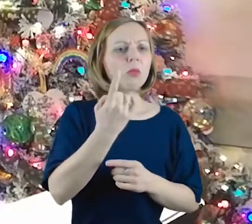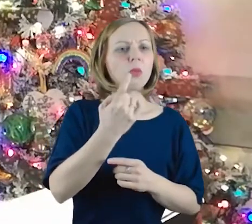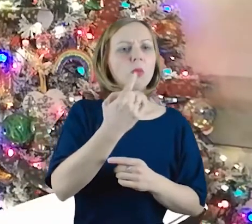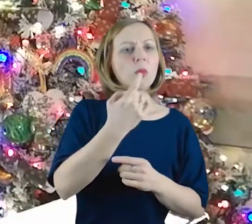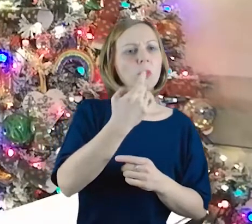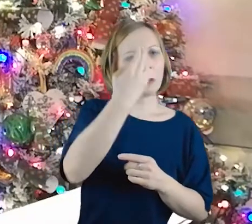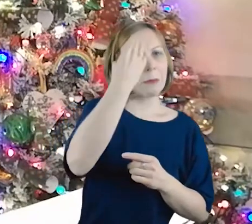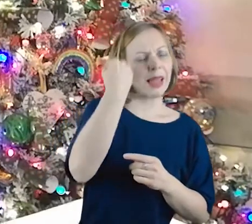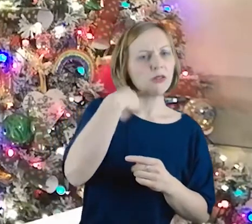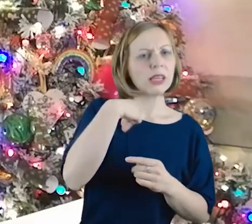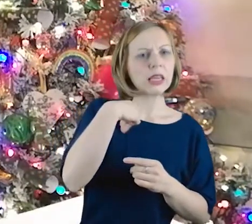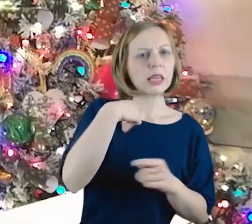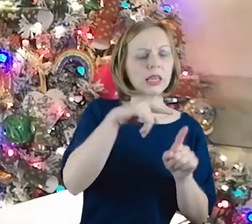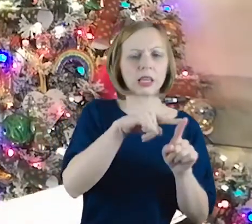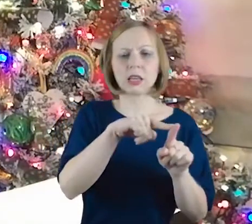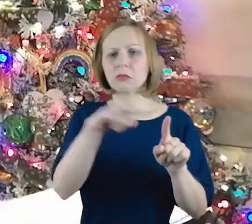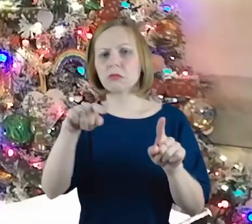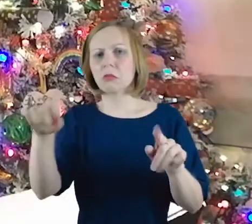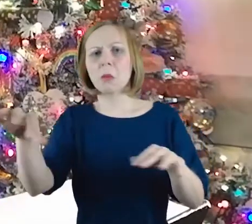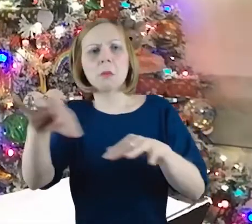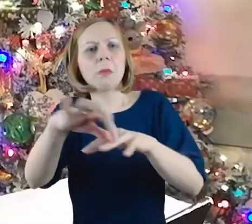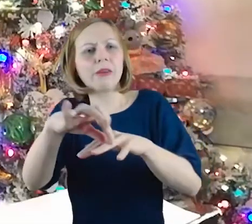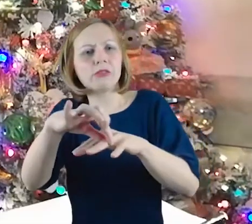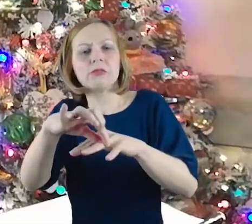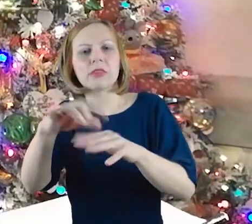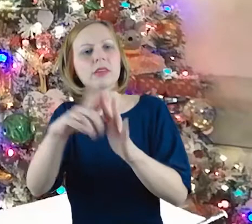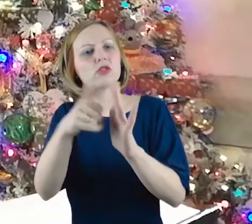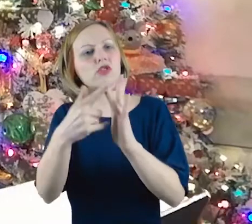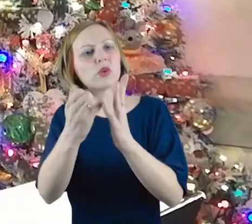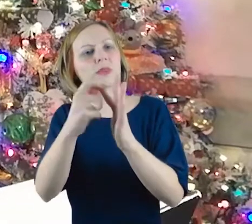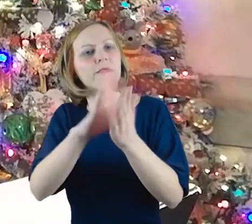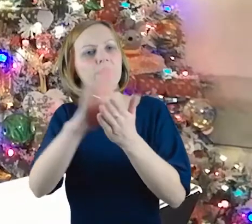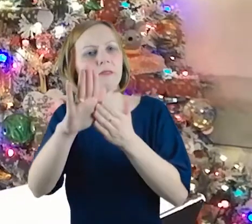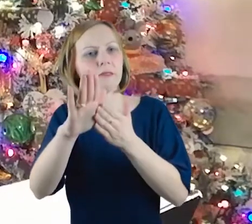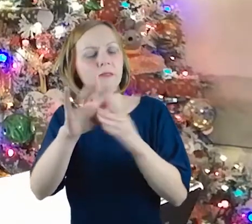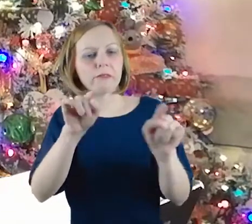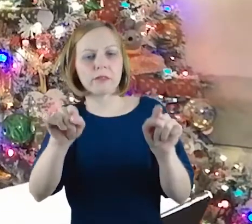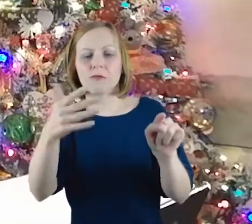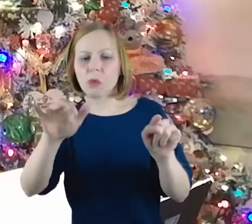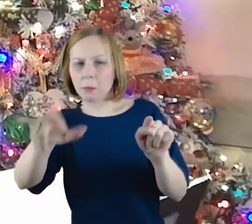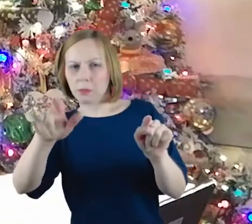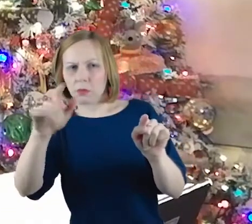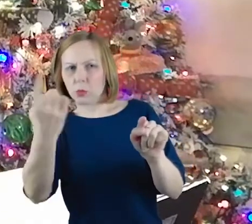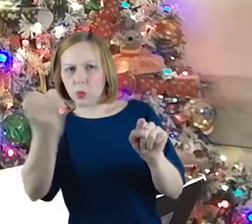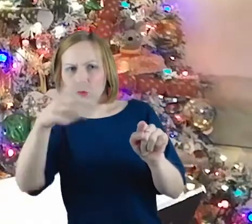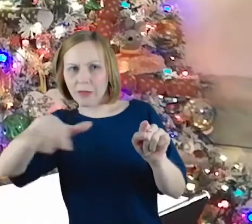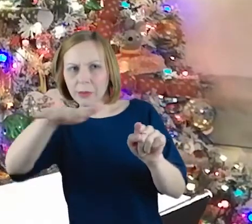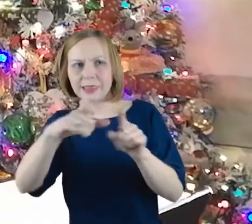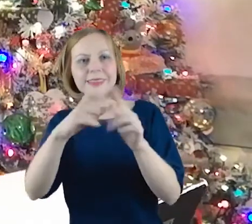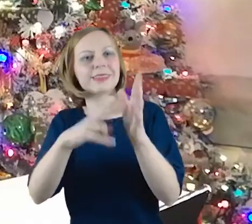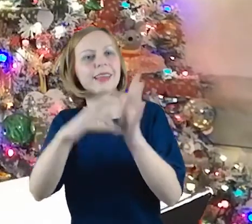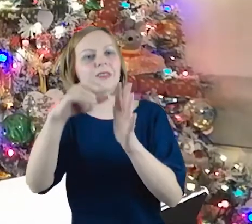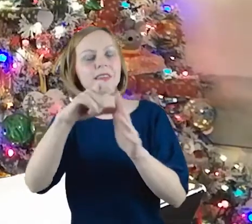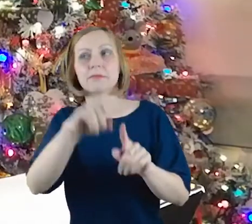Joseph, of the house of David. And the virgin's name was Mary. And he came to her and said,